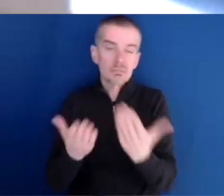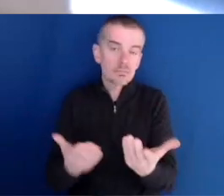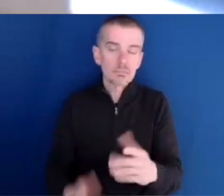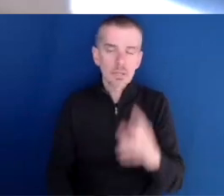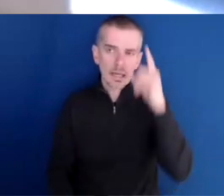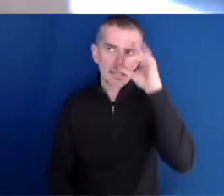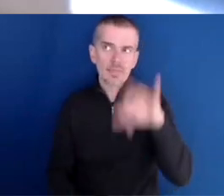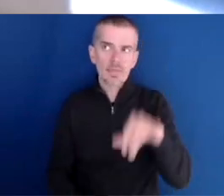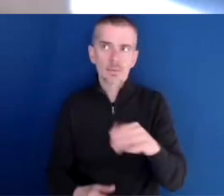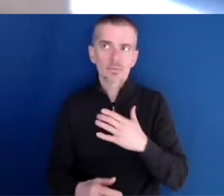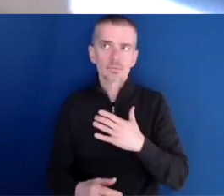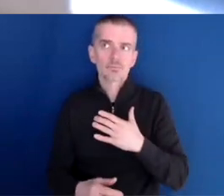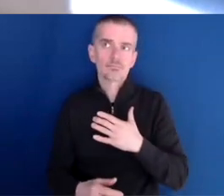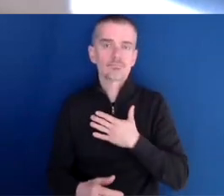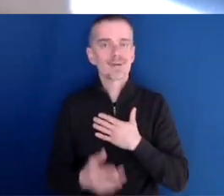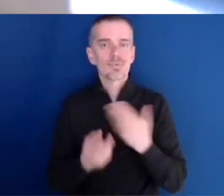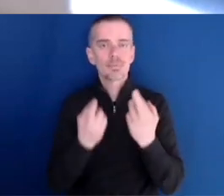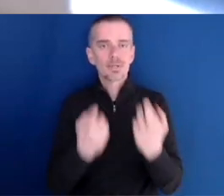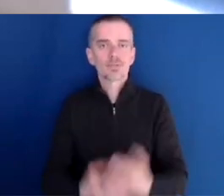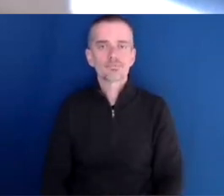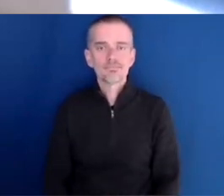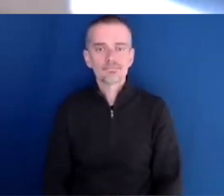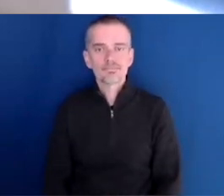that would be my recommendation.